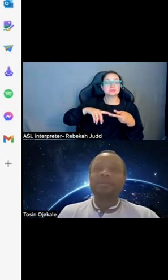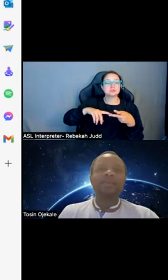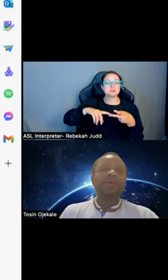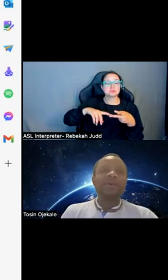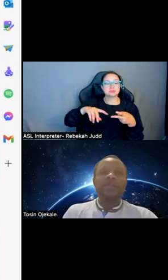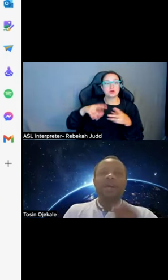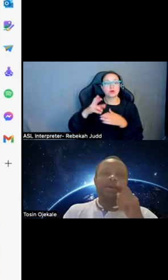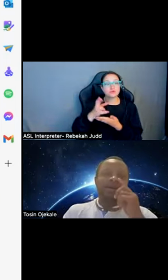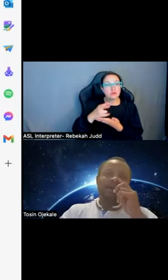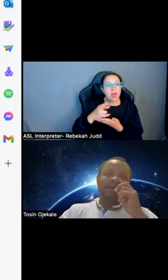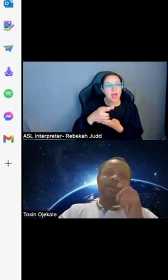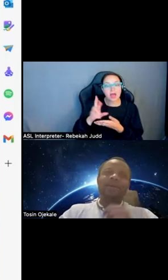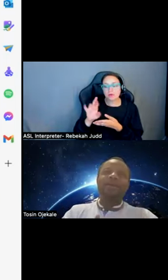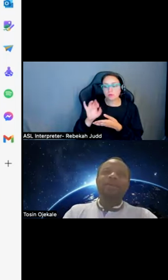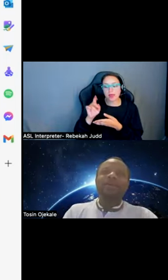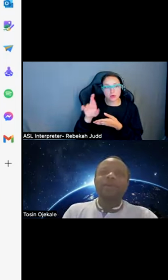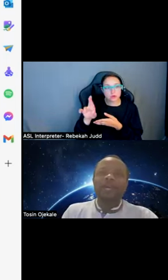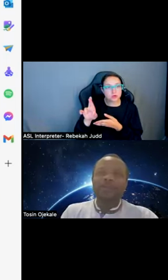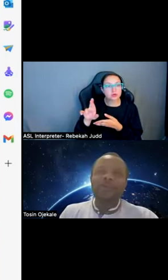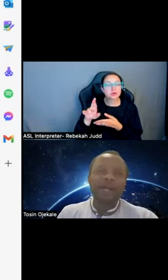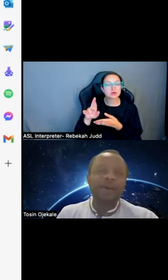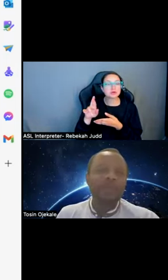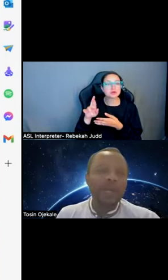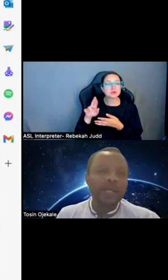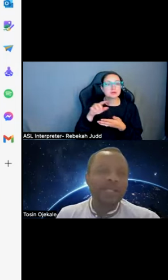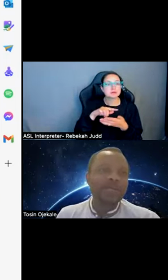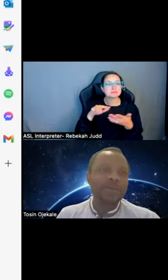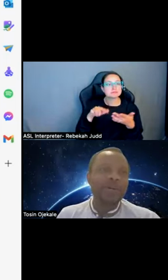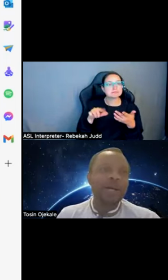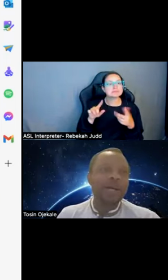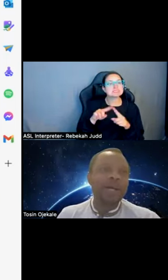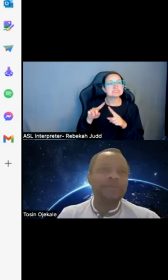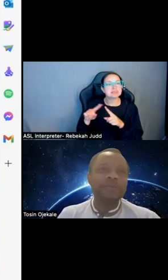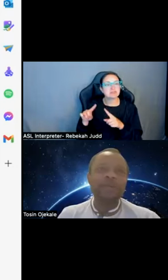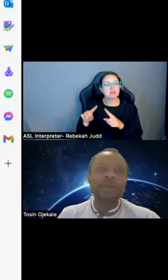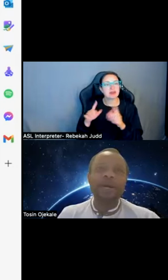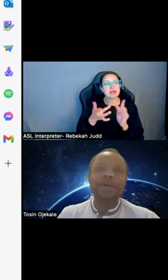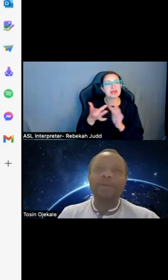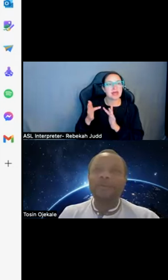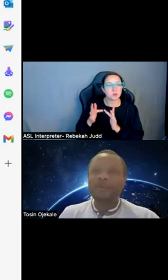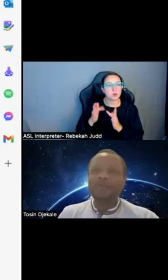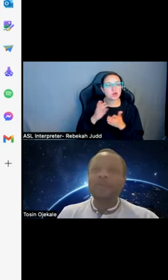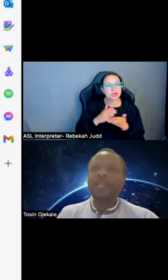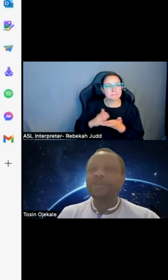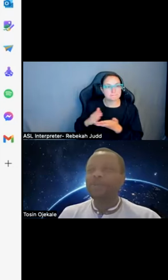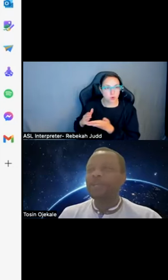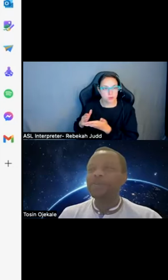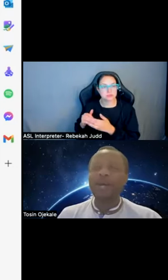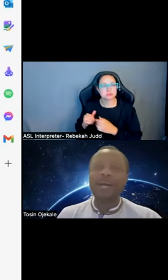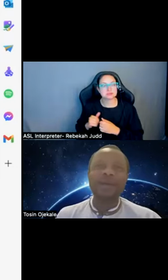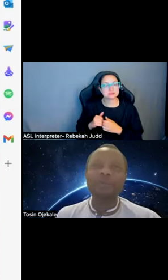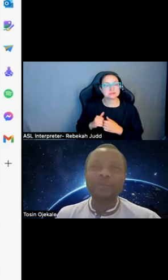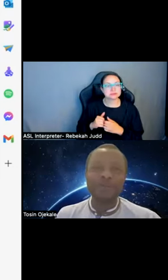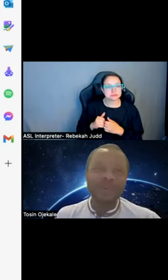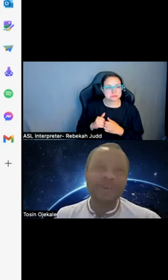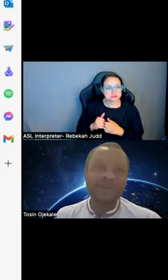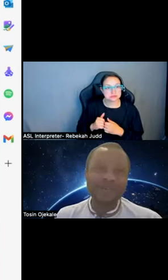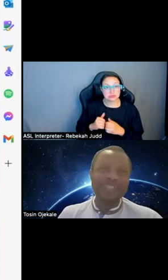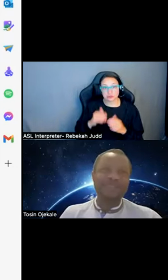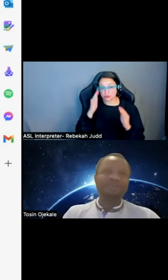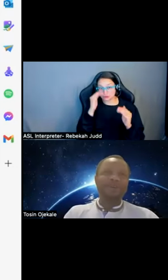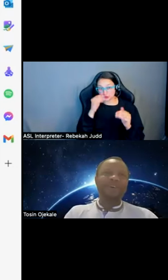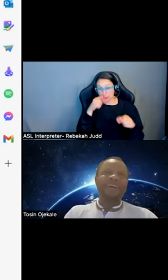router, and other core network components. So I still remember all of those vividly as well. So I hope you